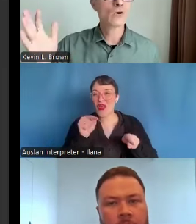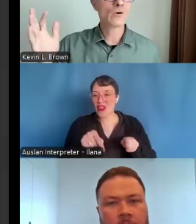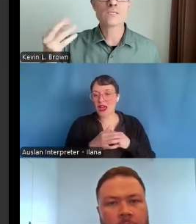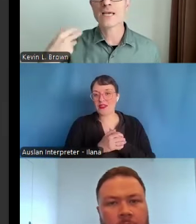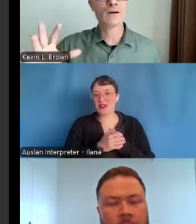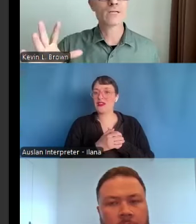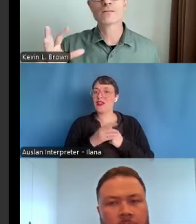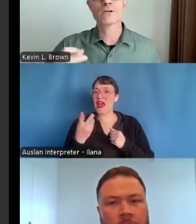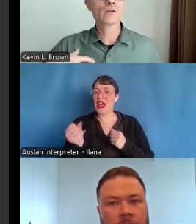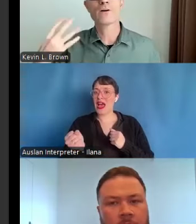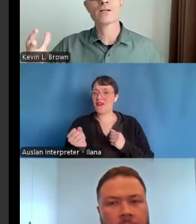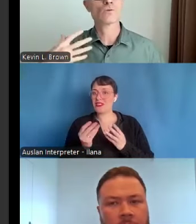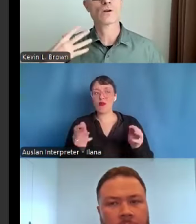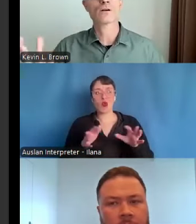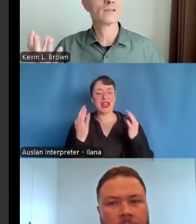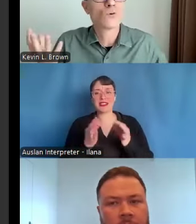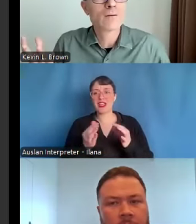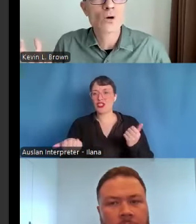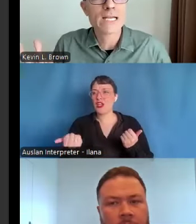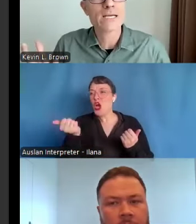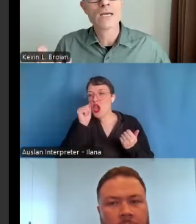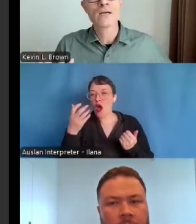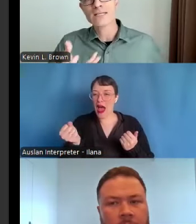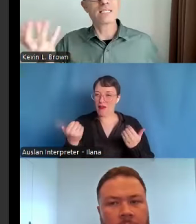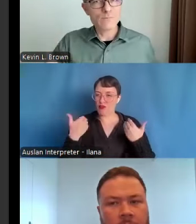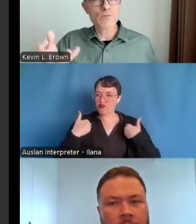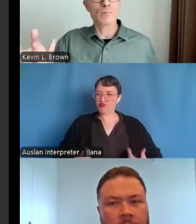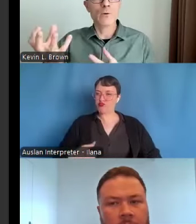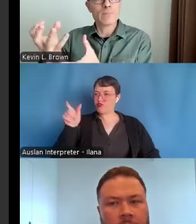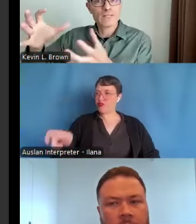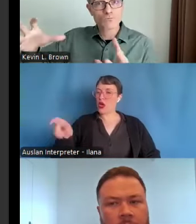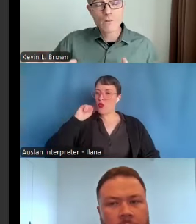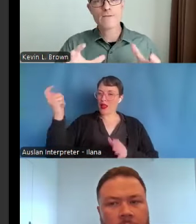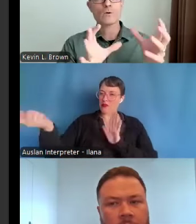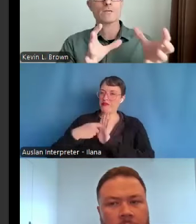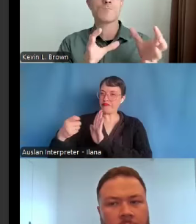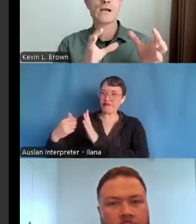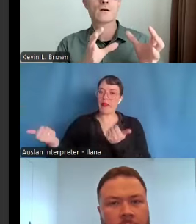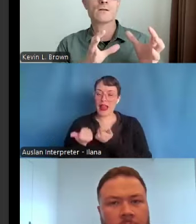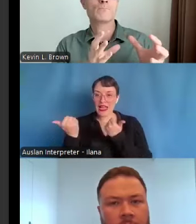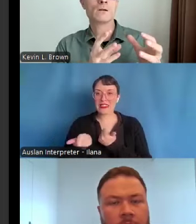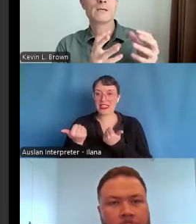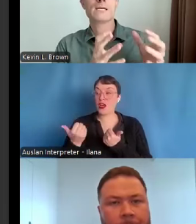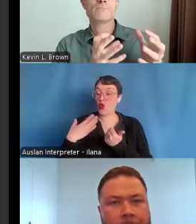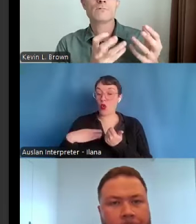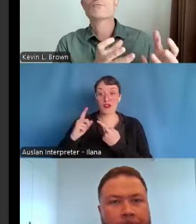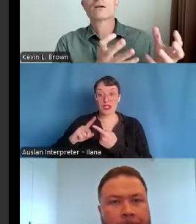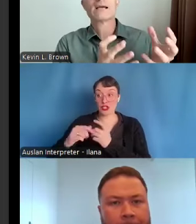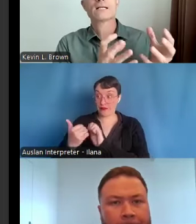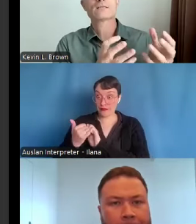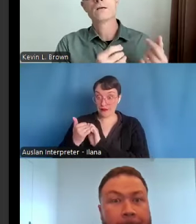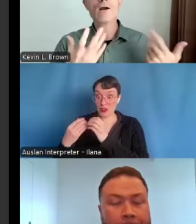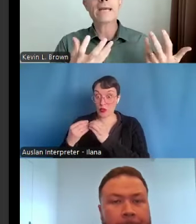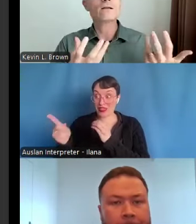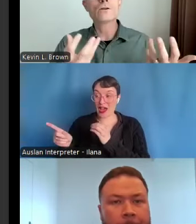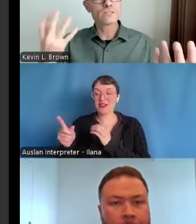They know us, they love us, they're going to fund us regardless of what our brand is. Let's keep them going, but let's really focus the brand on big government